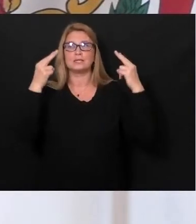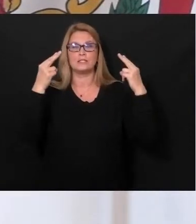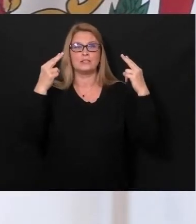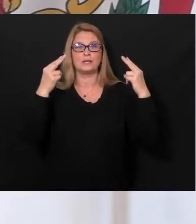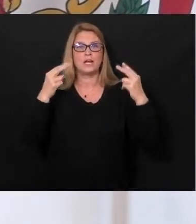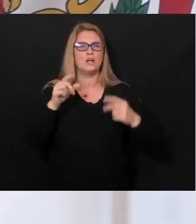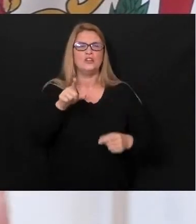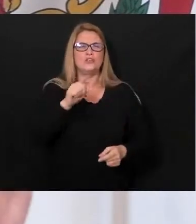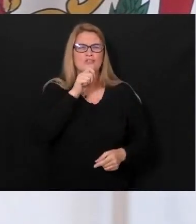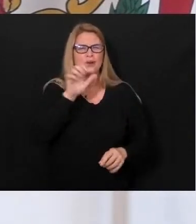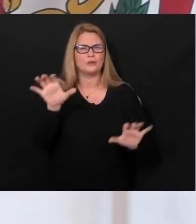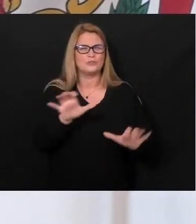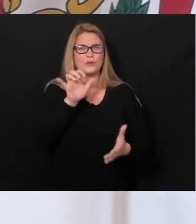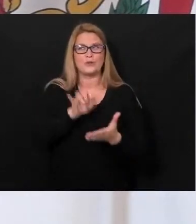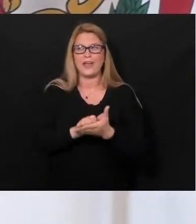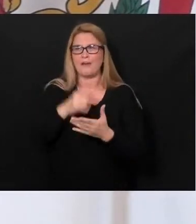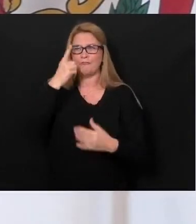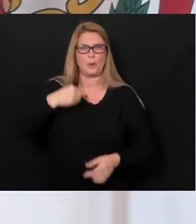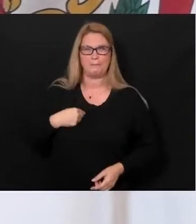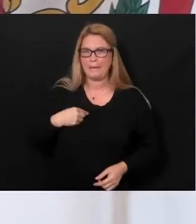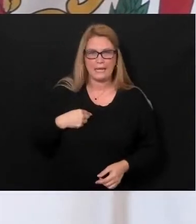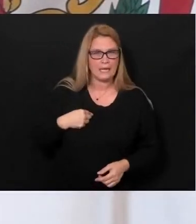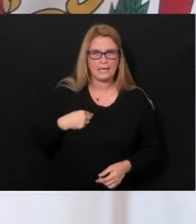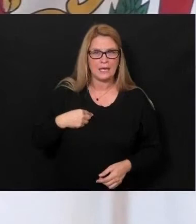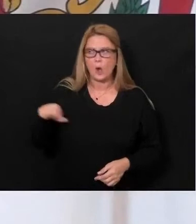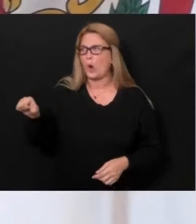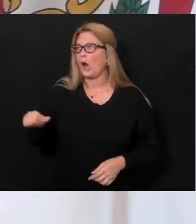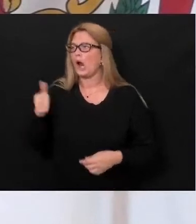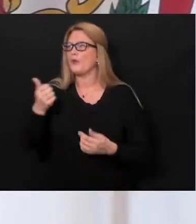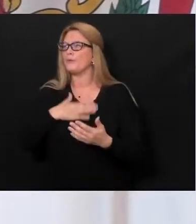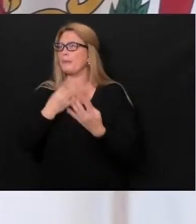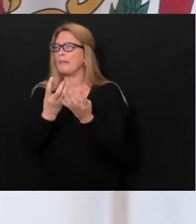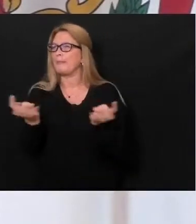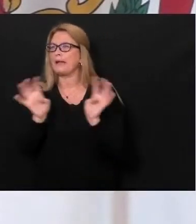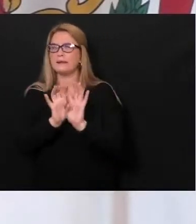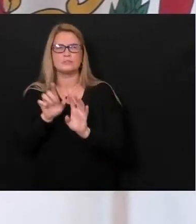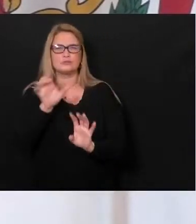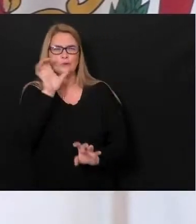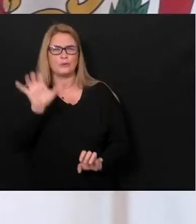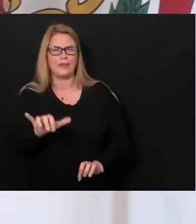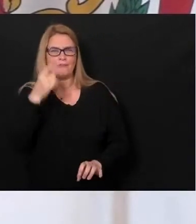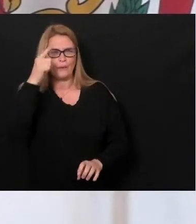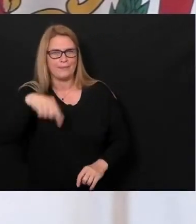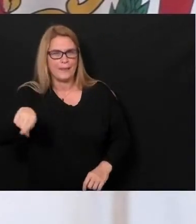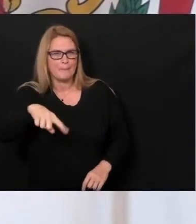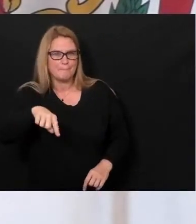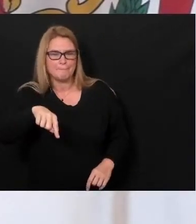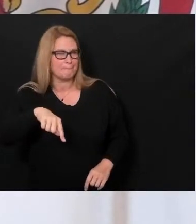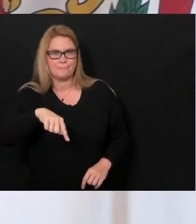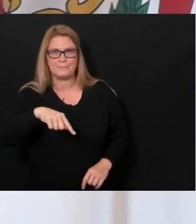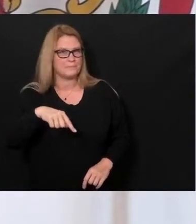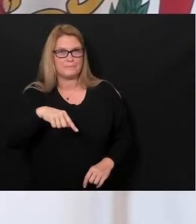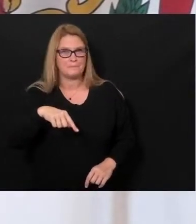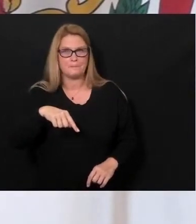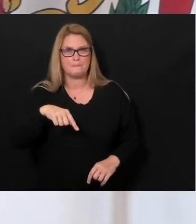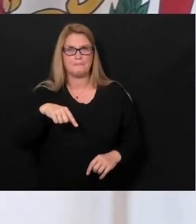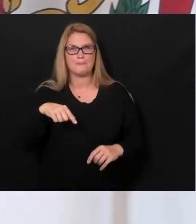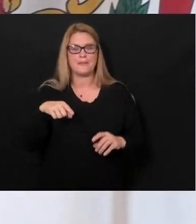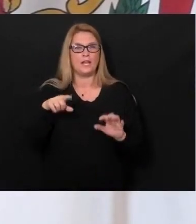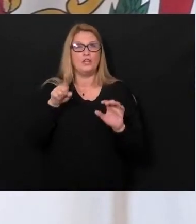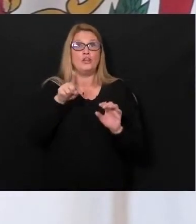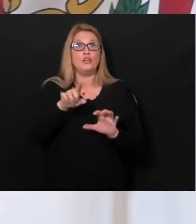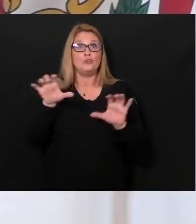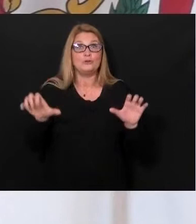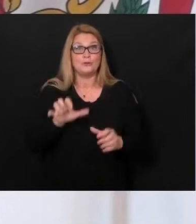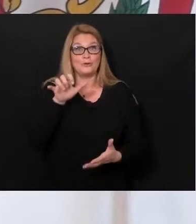is your governor, or Clay Marsh, or General Hoyer, or our Secretary Crouch, or Dr. Amjad. You don't